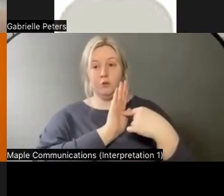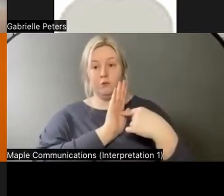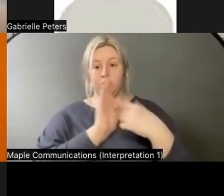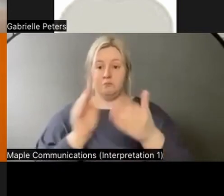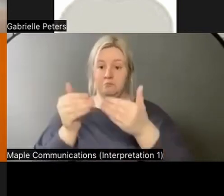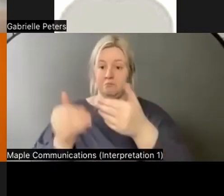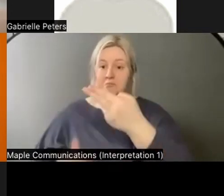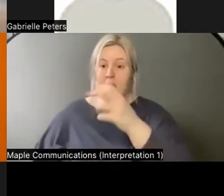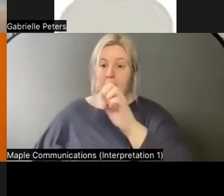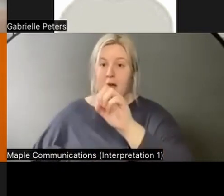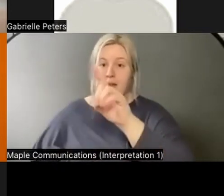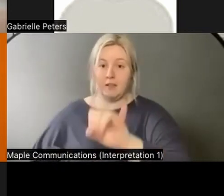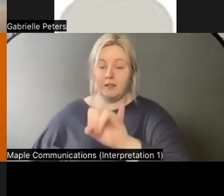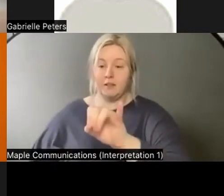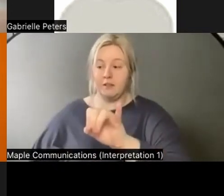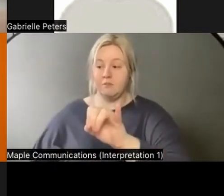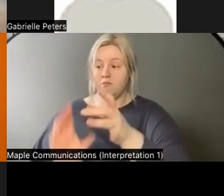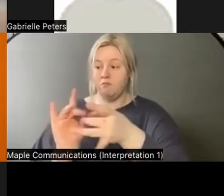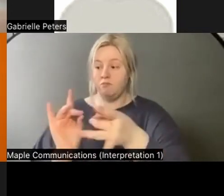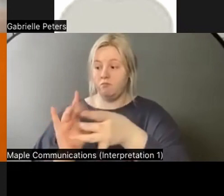us where you are,